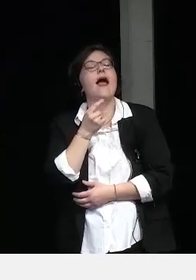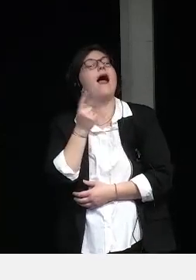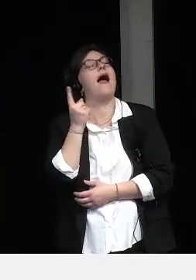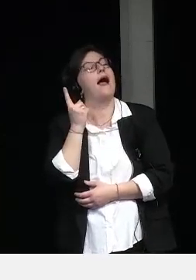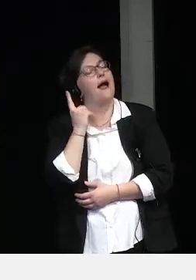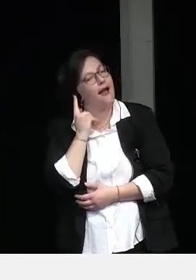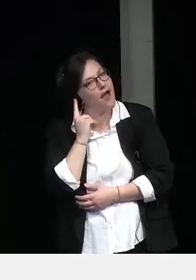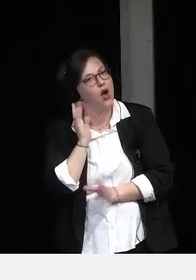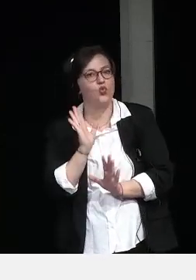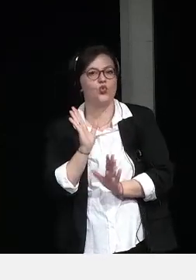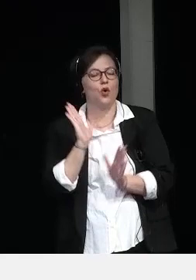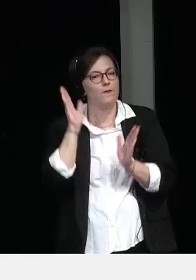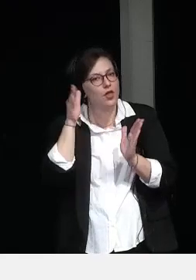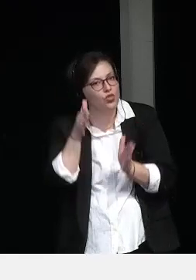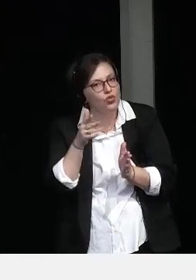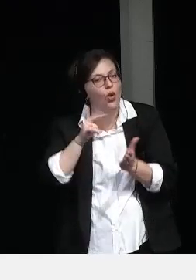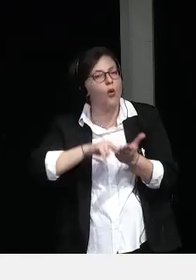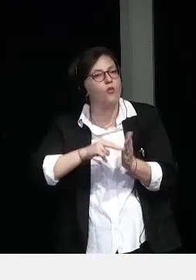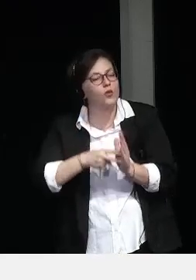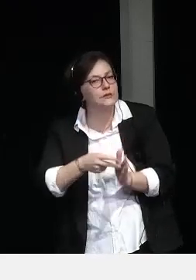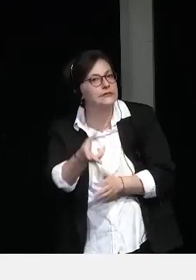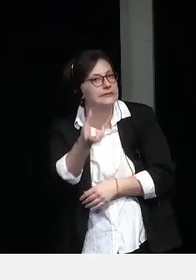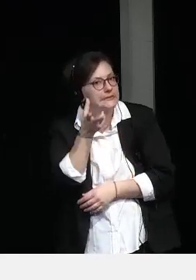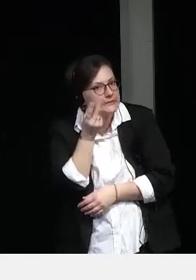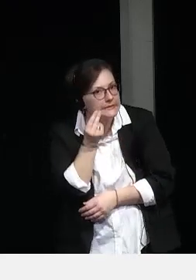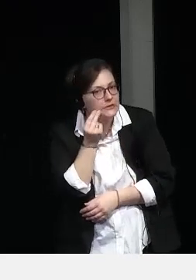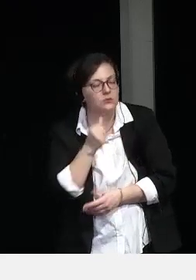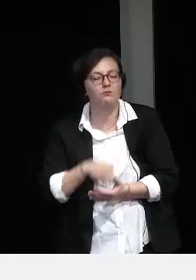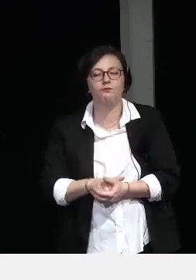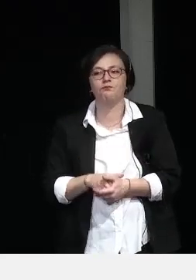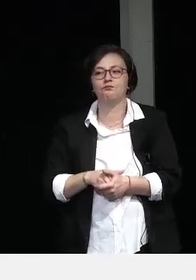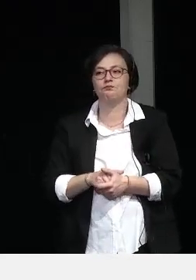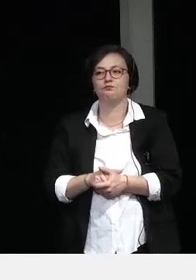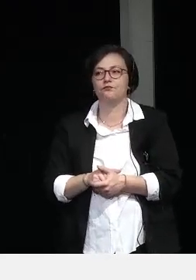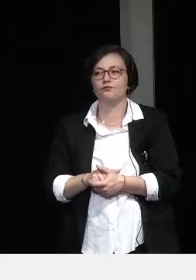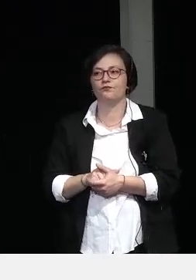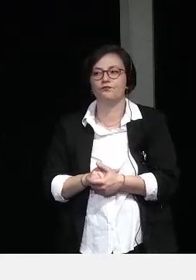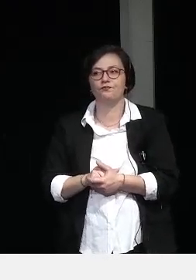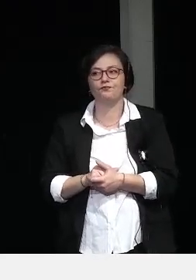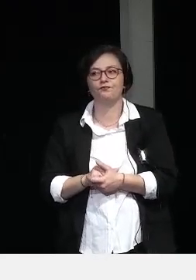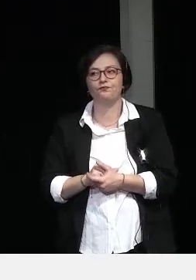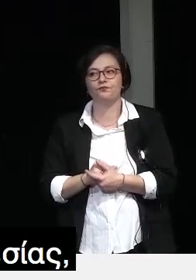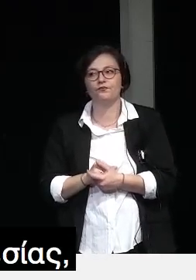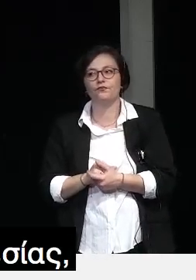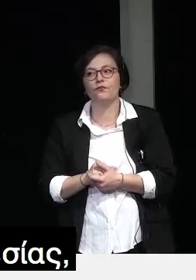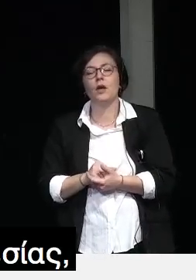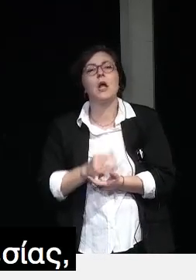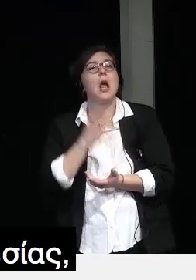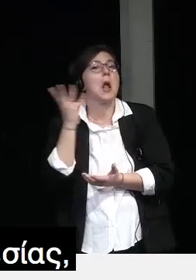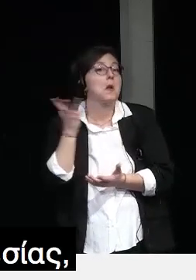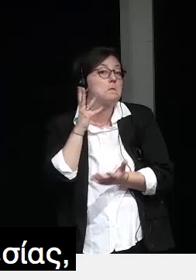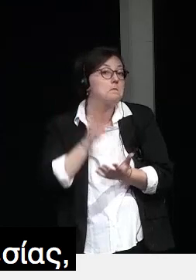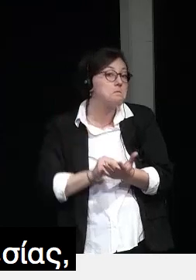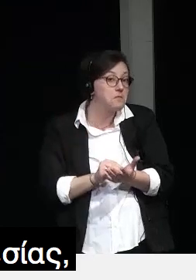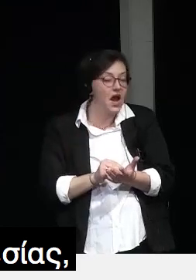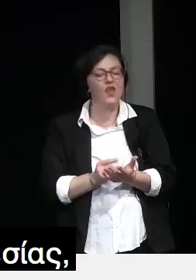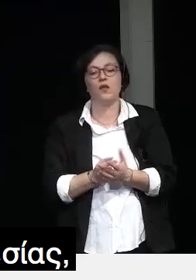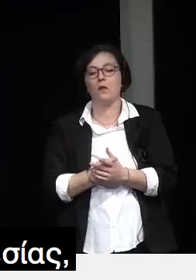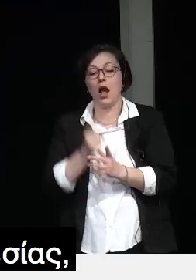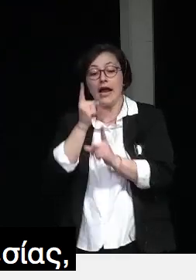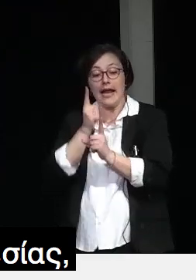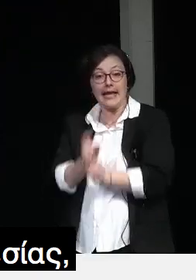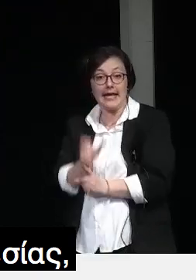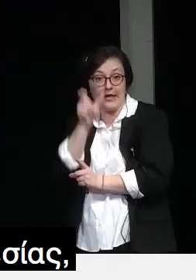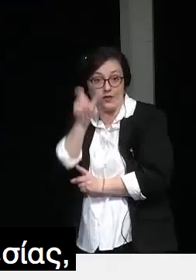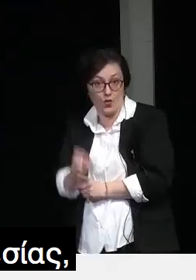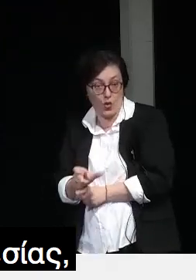said and give it to the victim. And so they really work in doing this. And if you choose a setting which